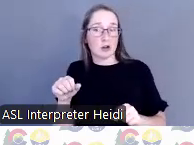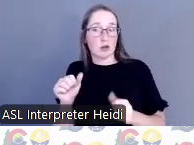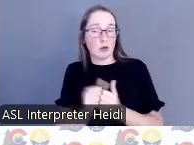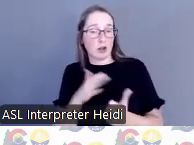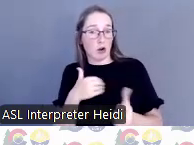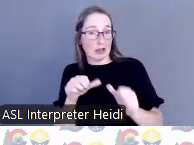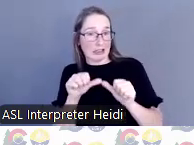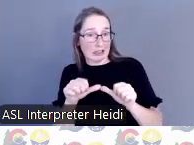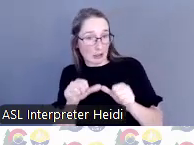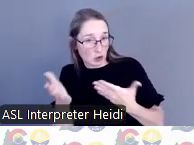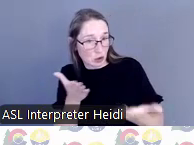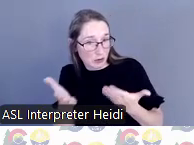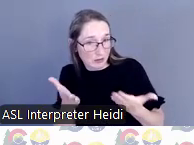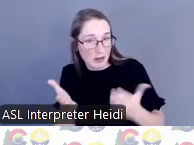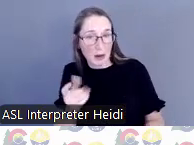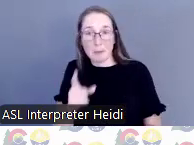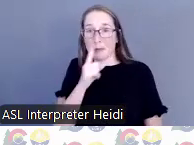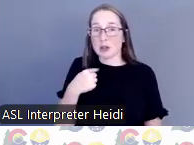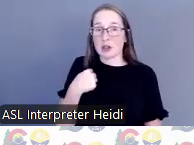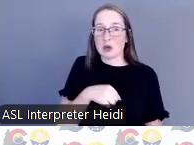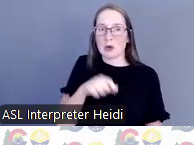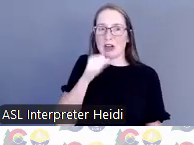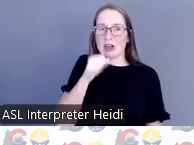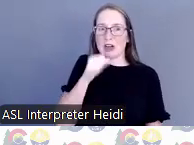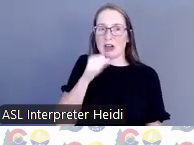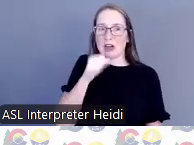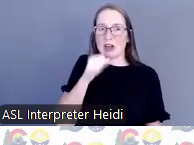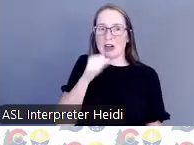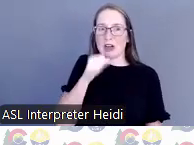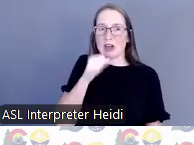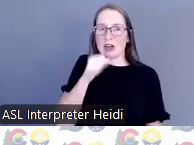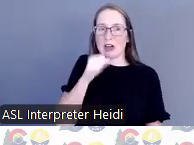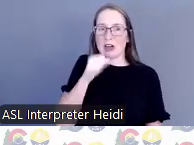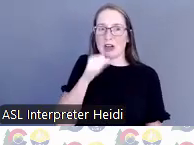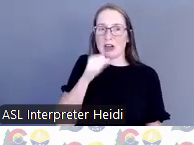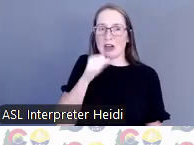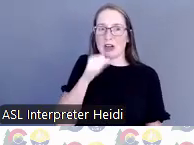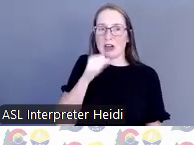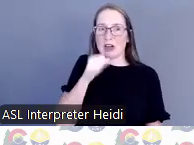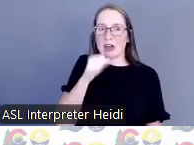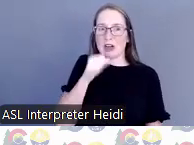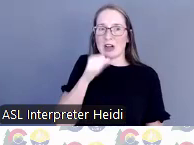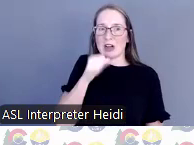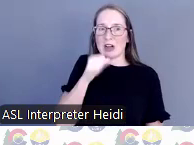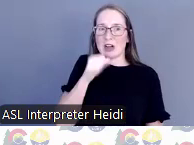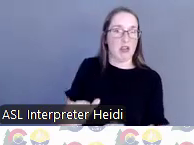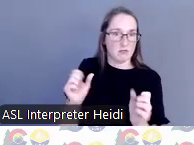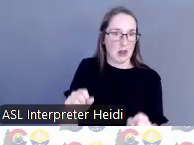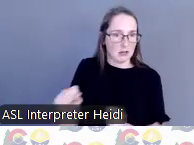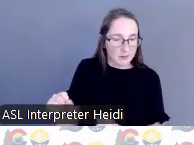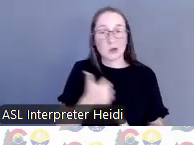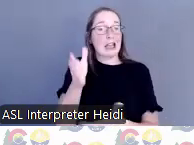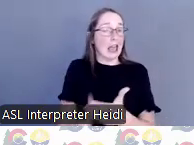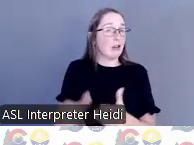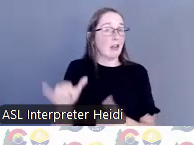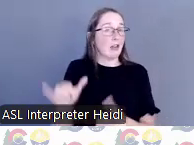our continuum of services, making sure that we're not negatively impacting communities as much as possible. So